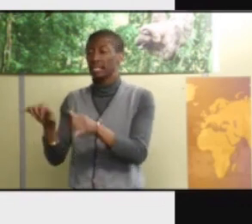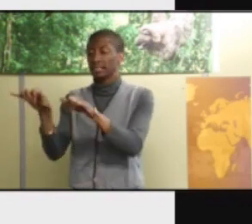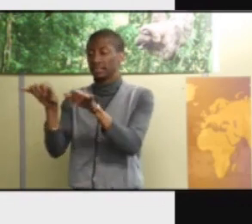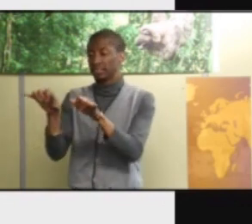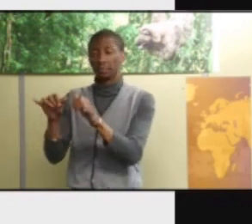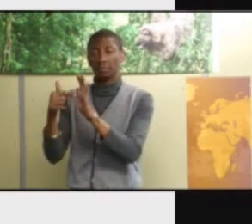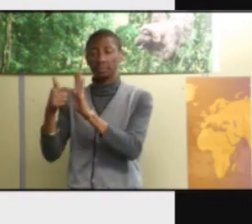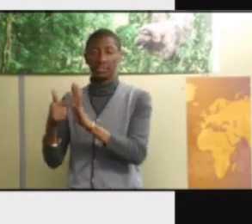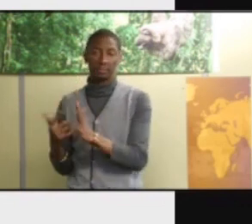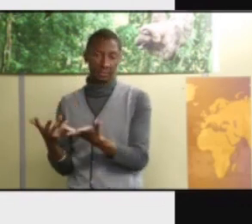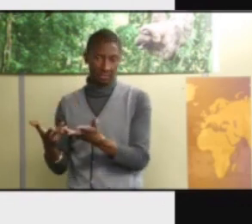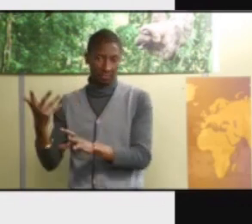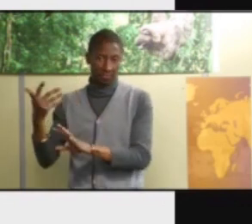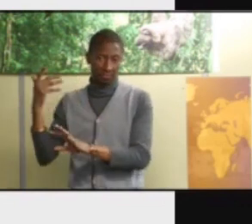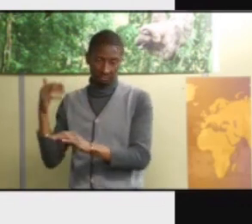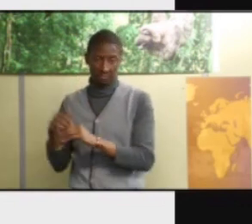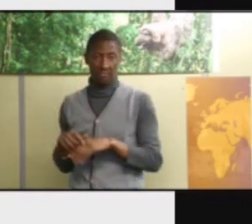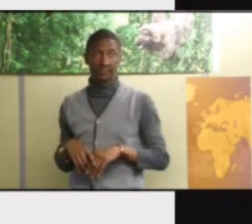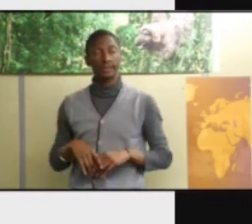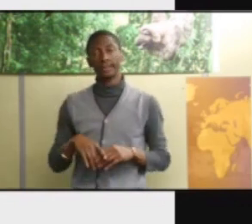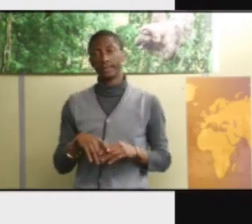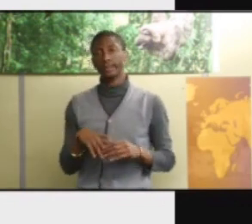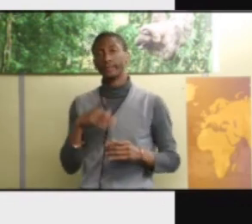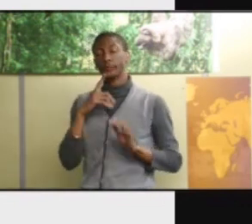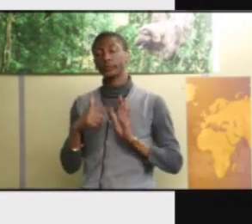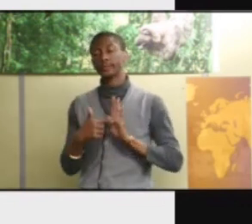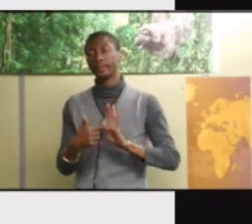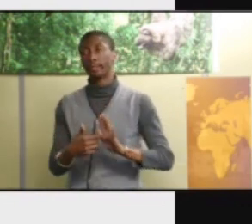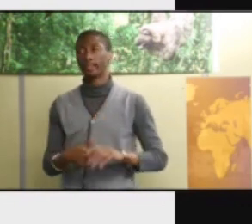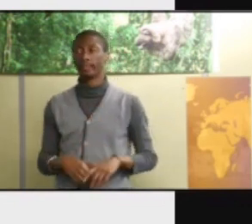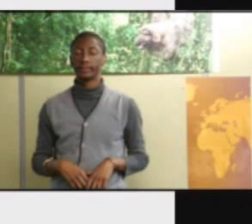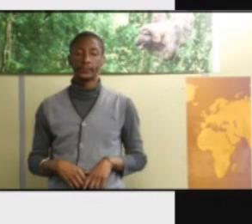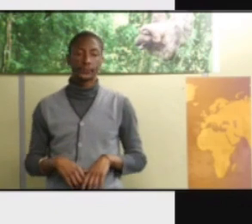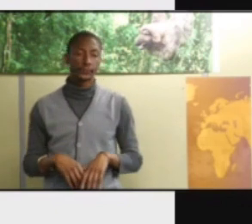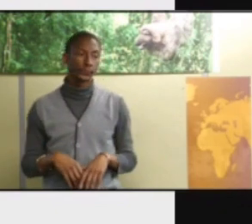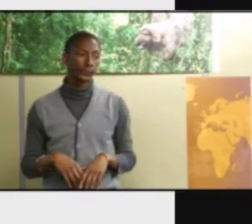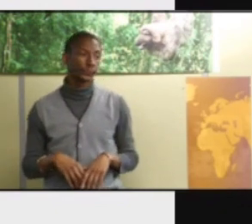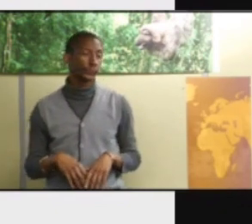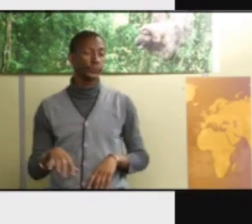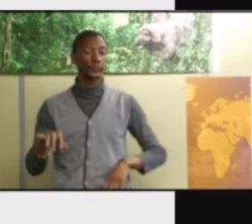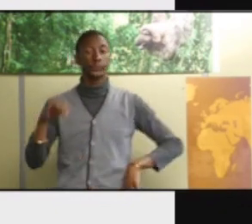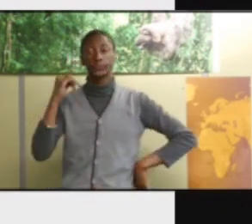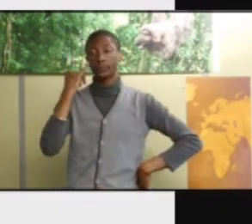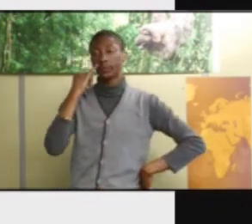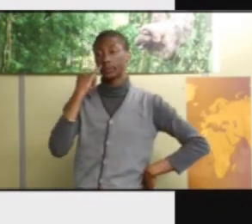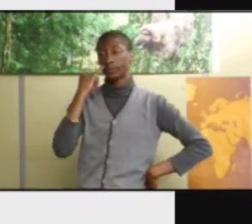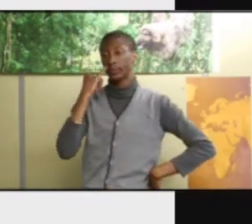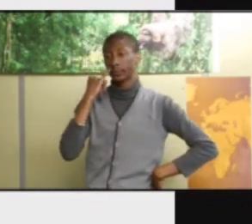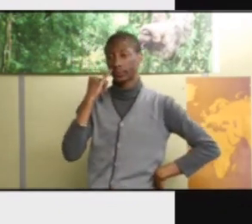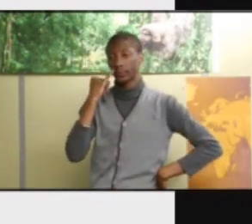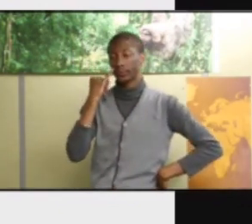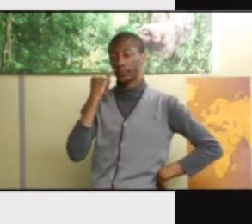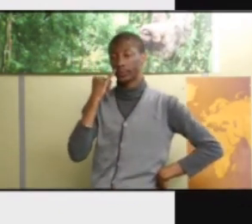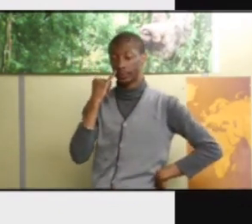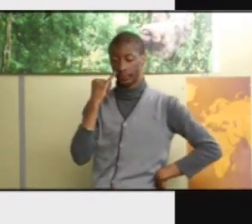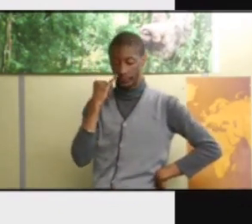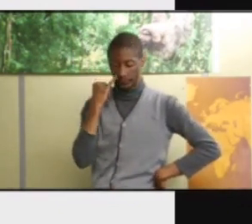exhibits. For example, let's say that there was a